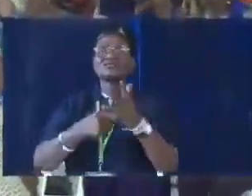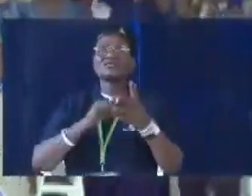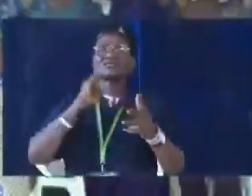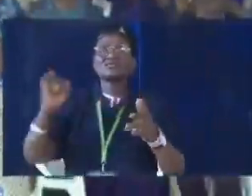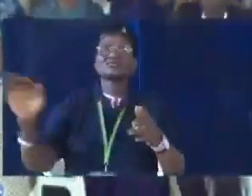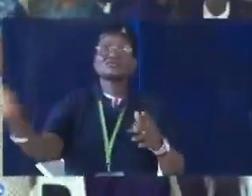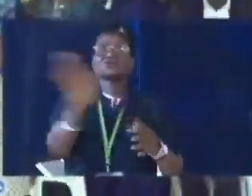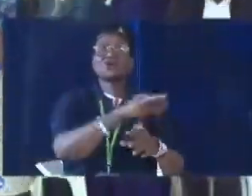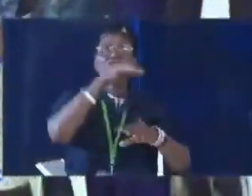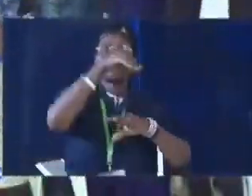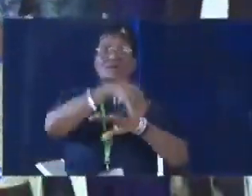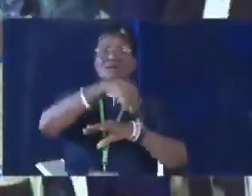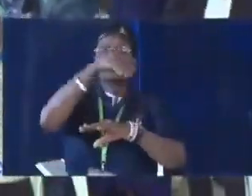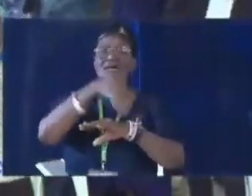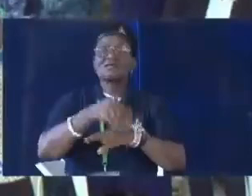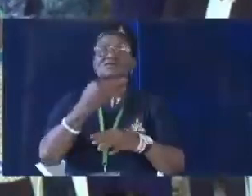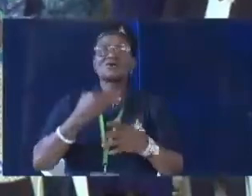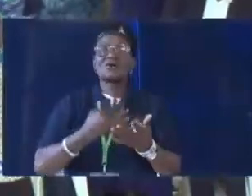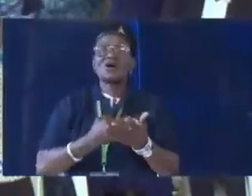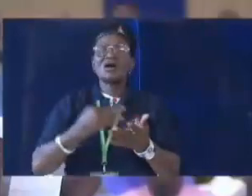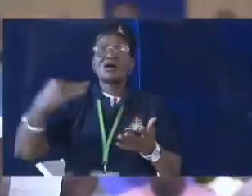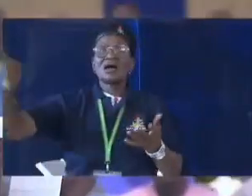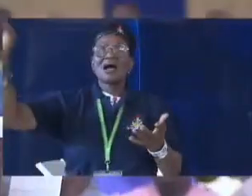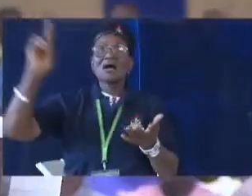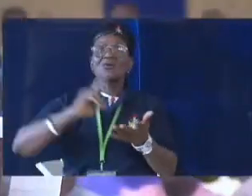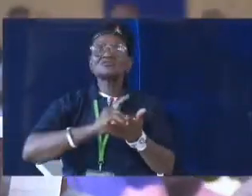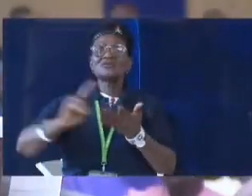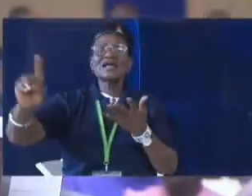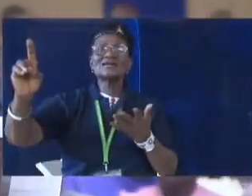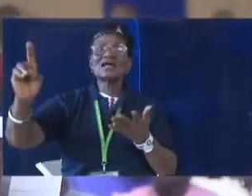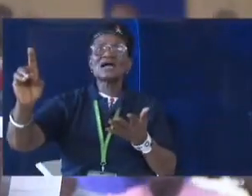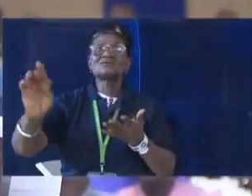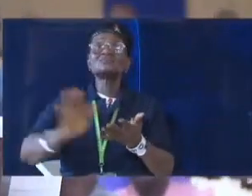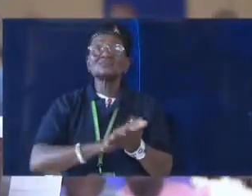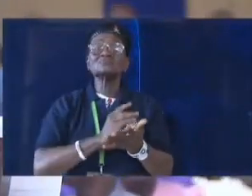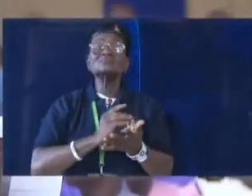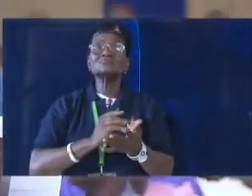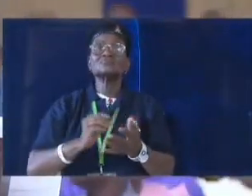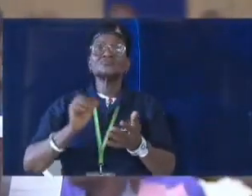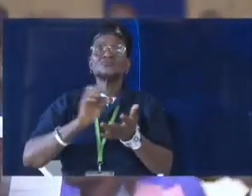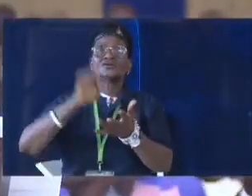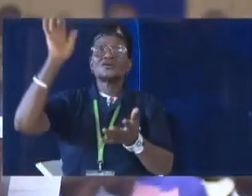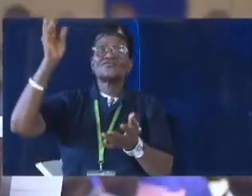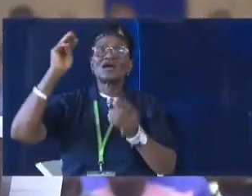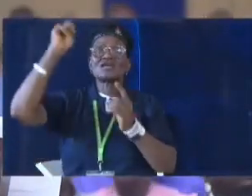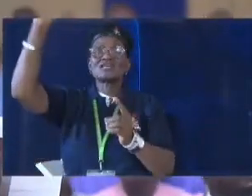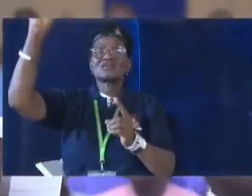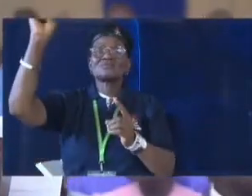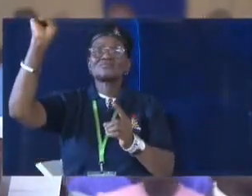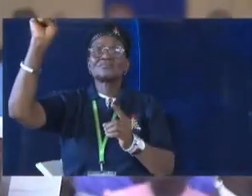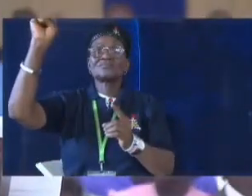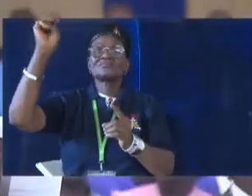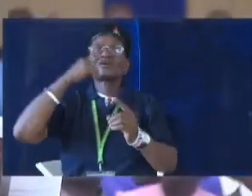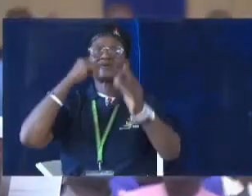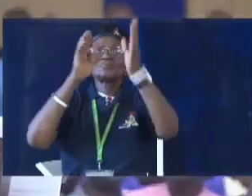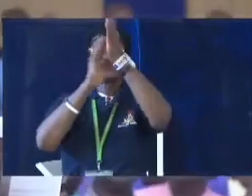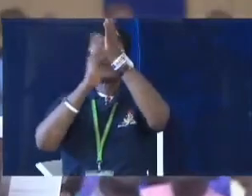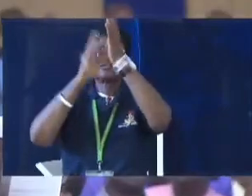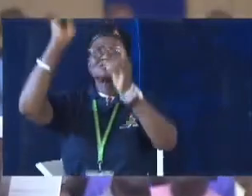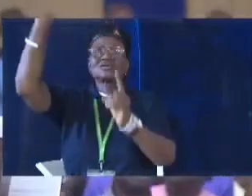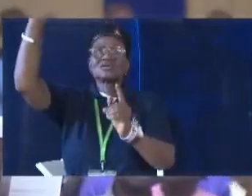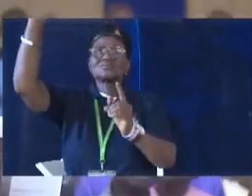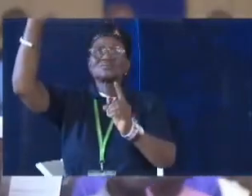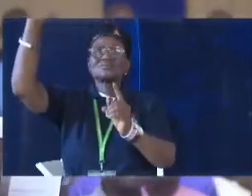your night of divine repositioning. Glorify Him. Praise Him. Praise